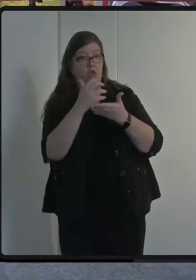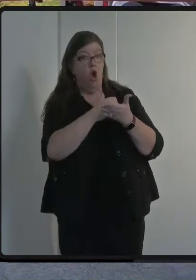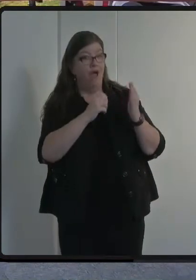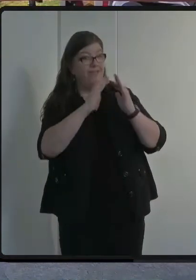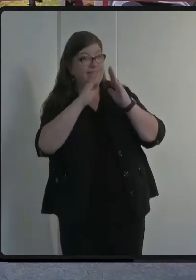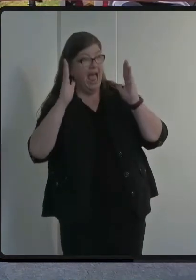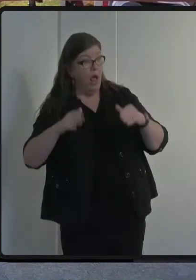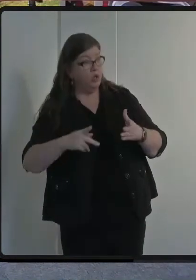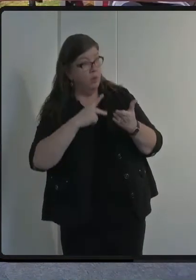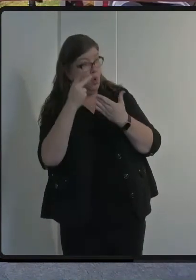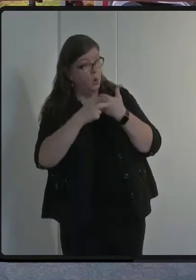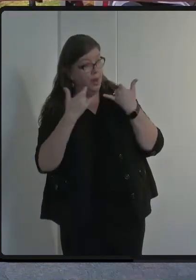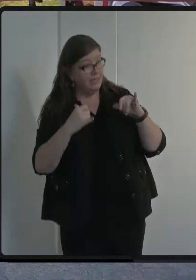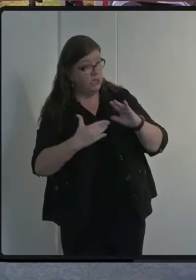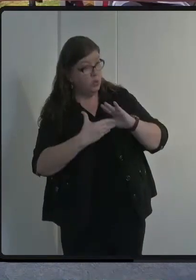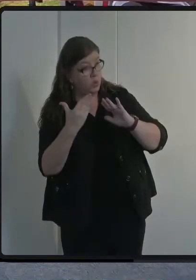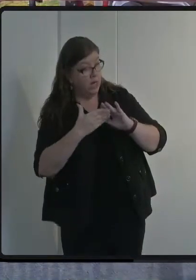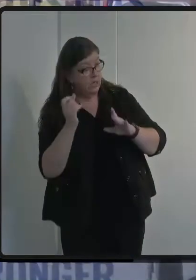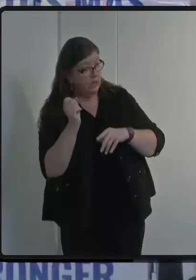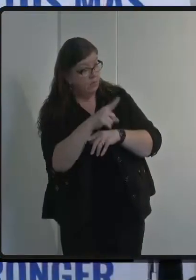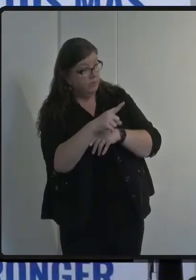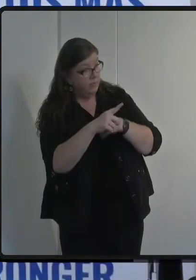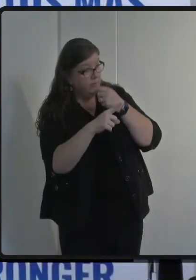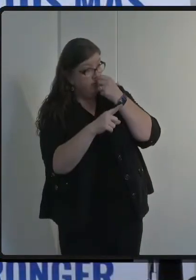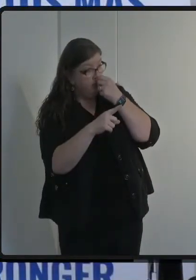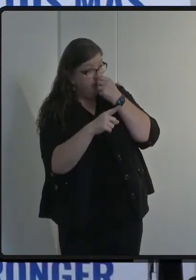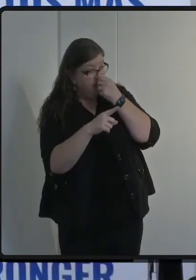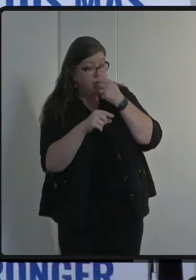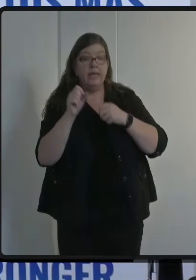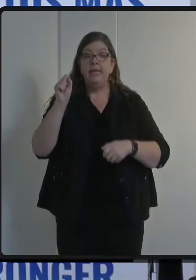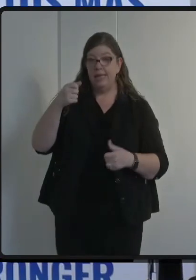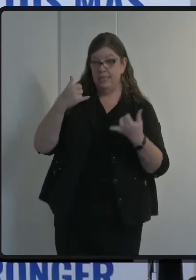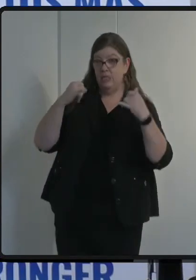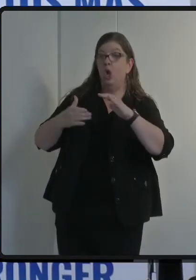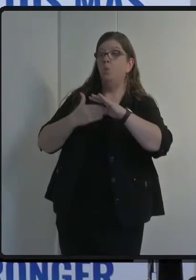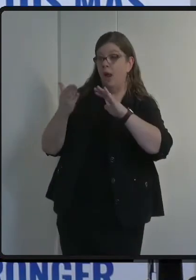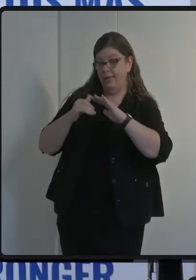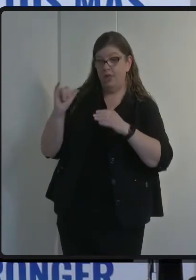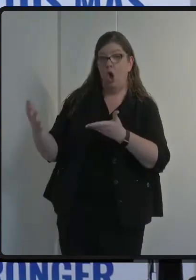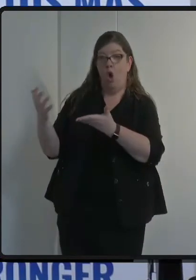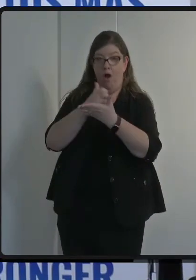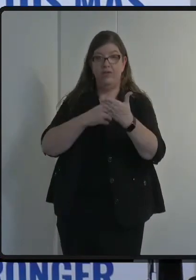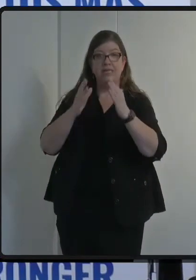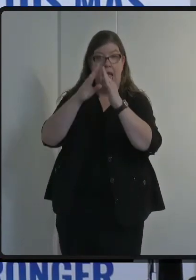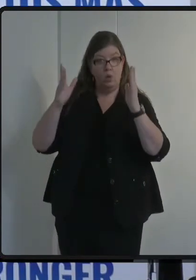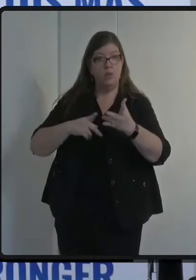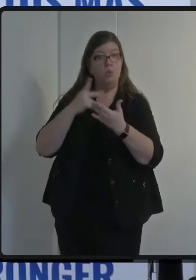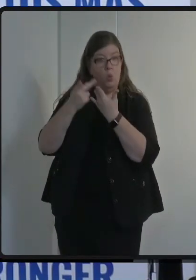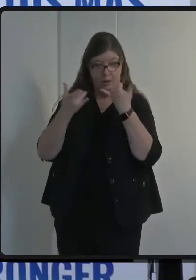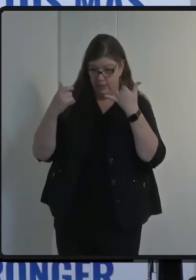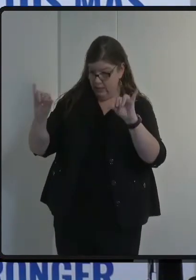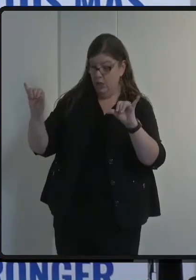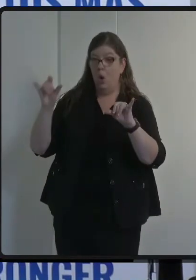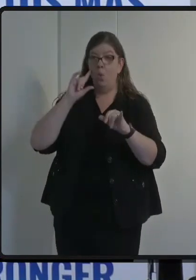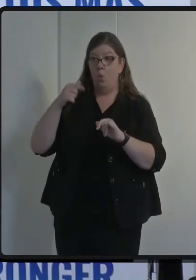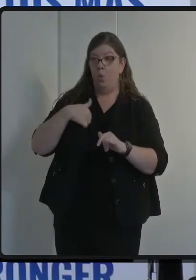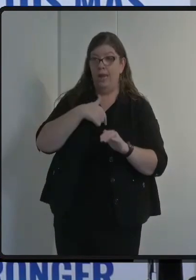is still working. It is still working. We have partnered